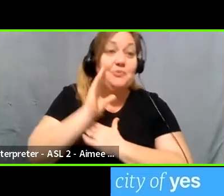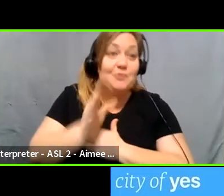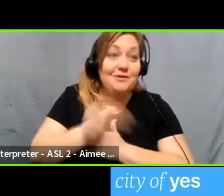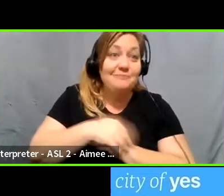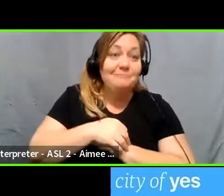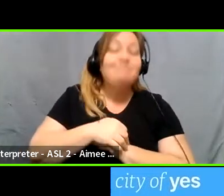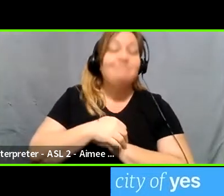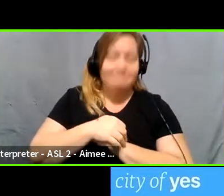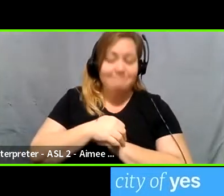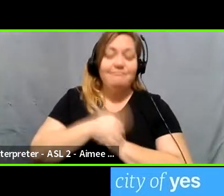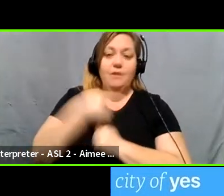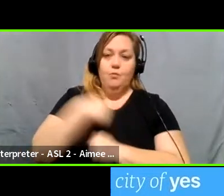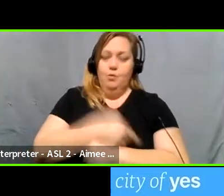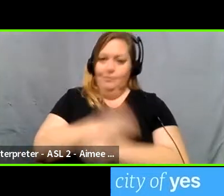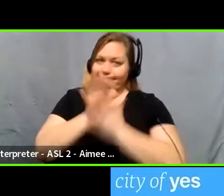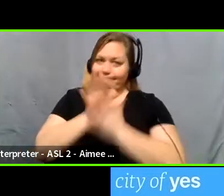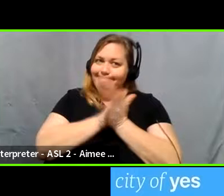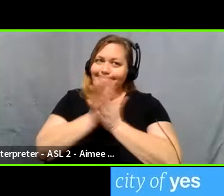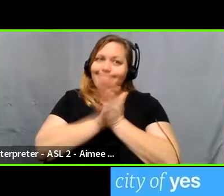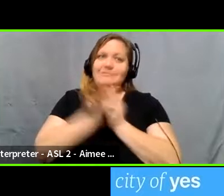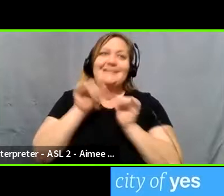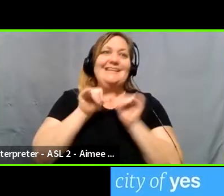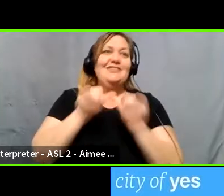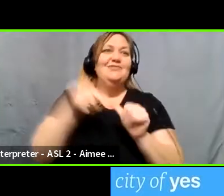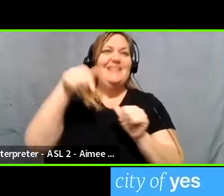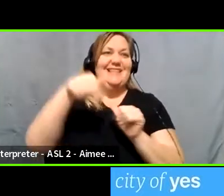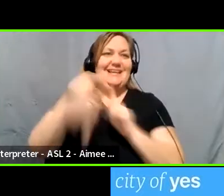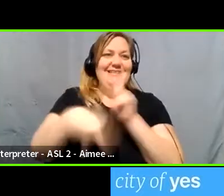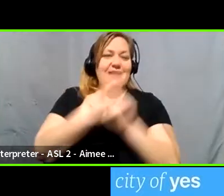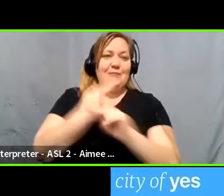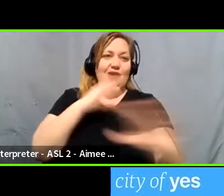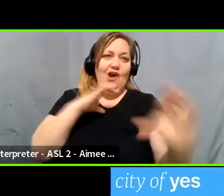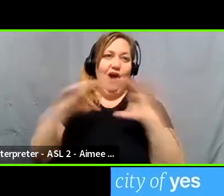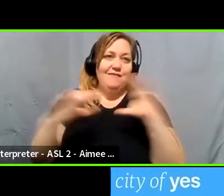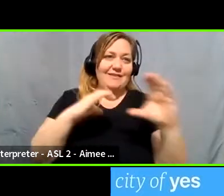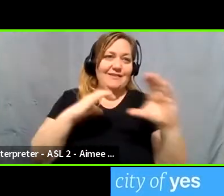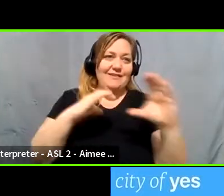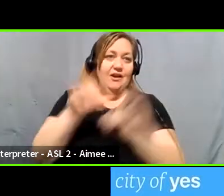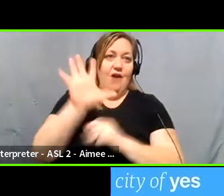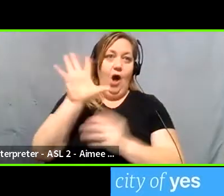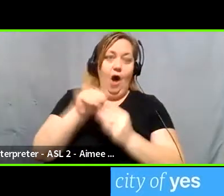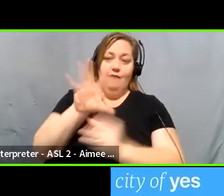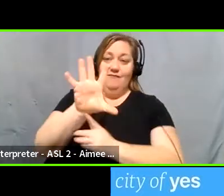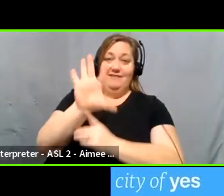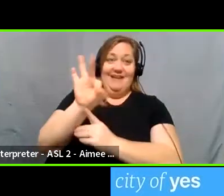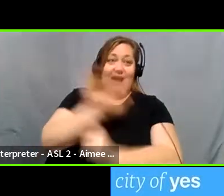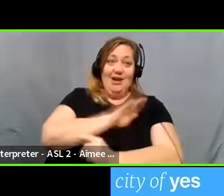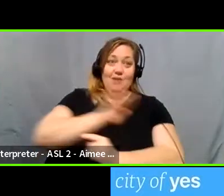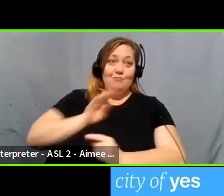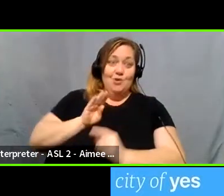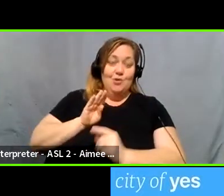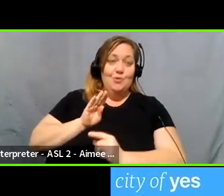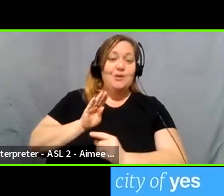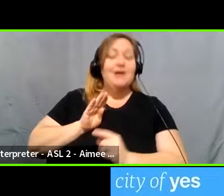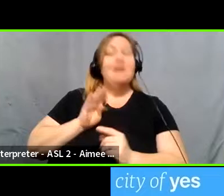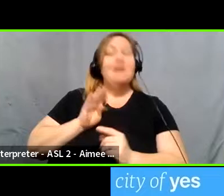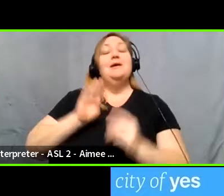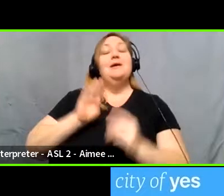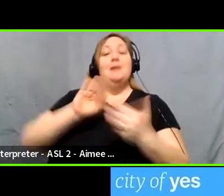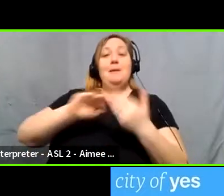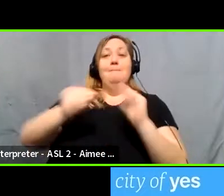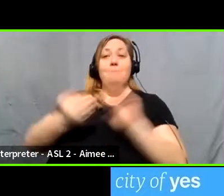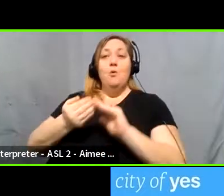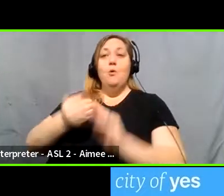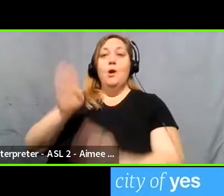and, uh, we look forward to continuing these, these conversations, um, at all 59 community boards, at the borough president, at the borough